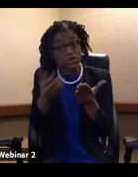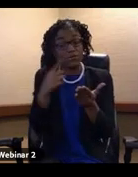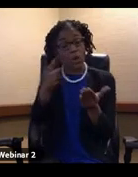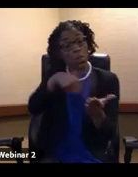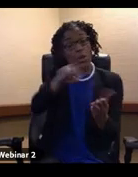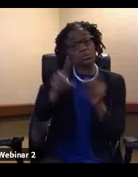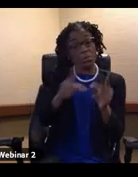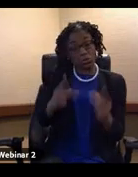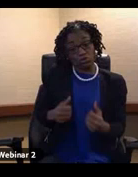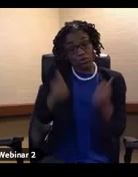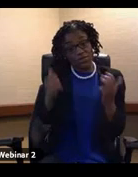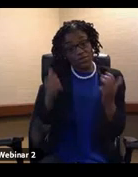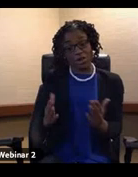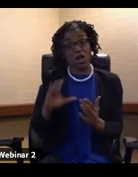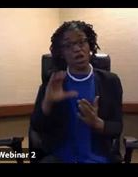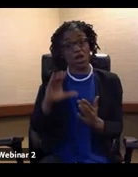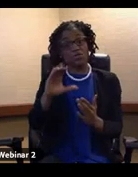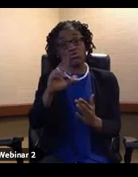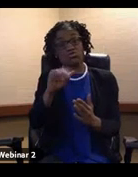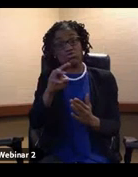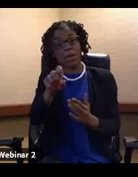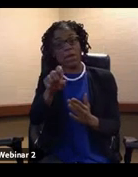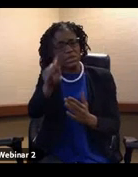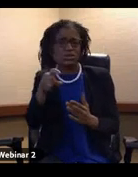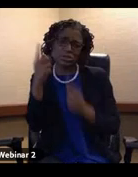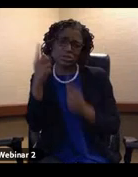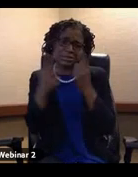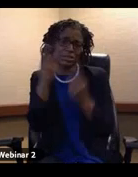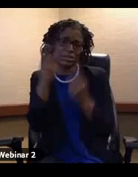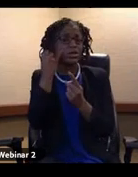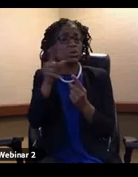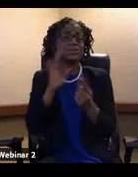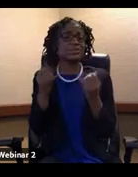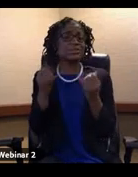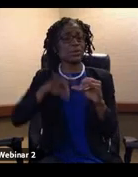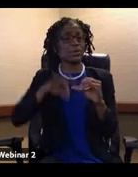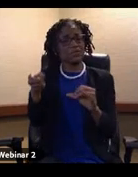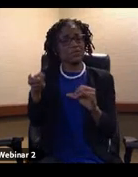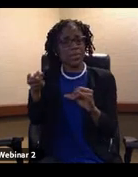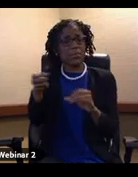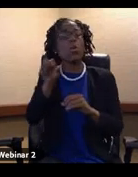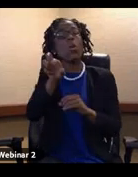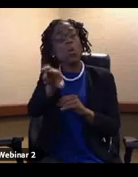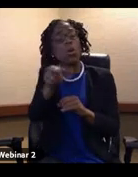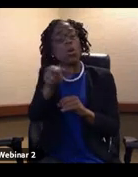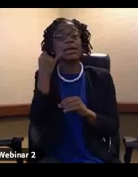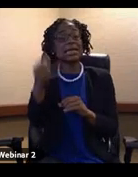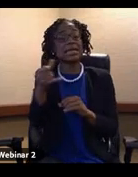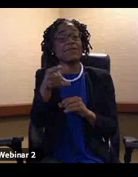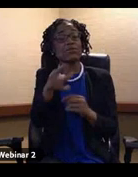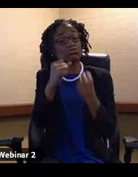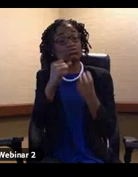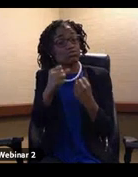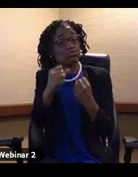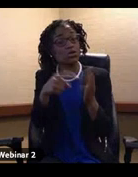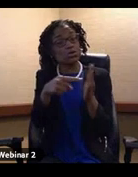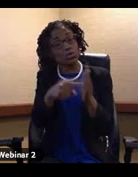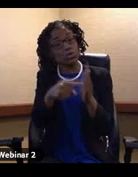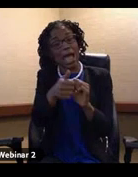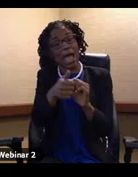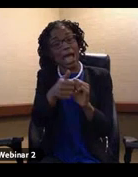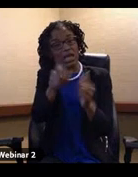these crimes, you should consider whether or not you might still benefit or need to partner with a victim service provider. Or you must show strongly how